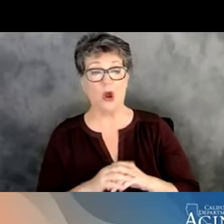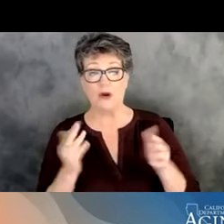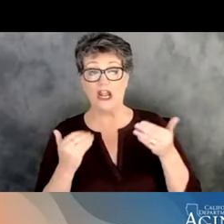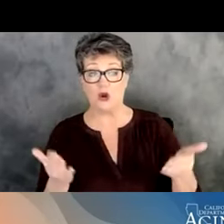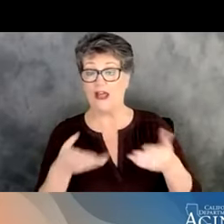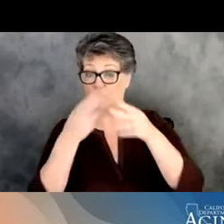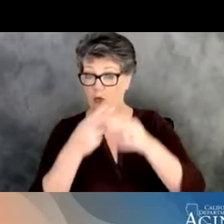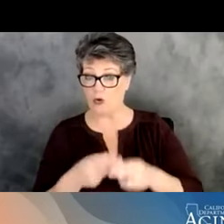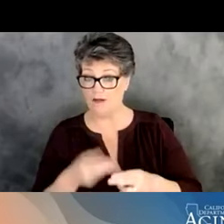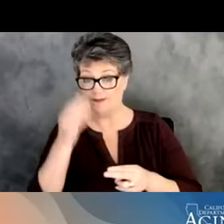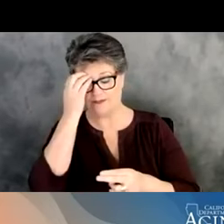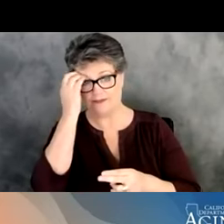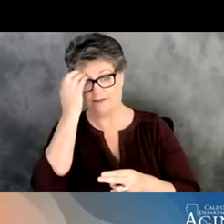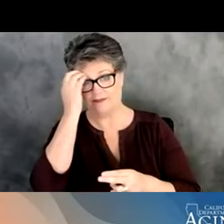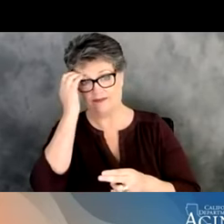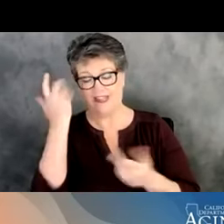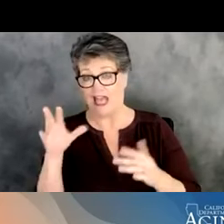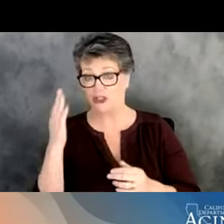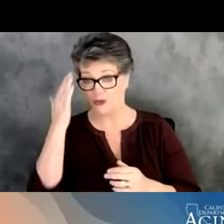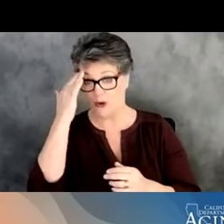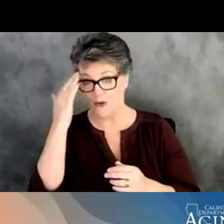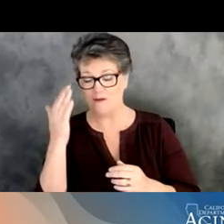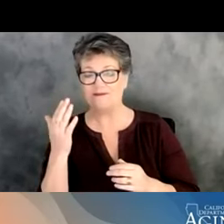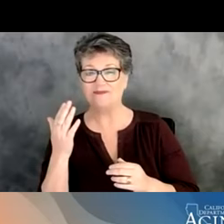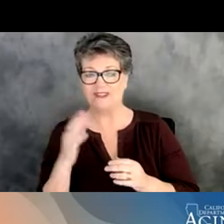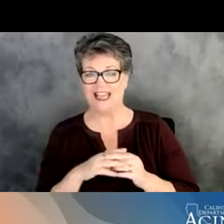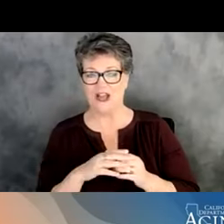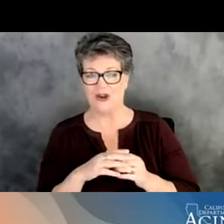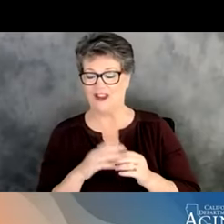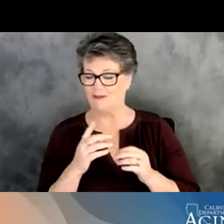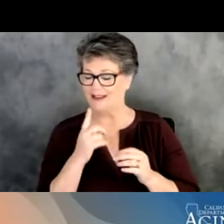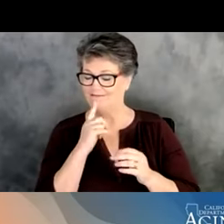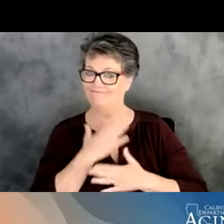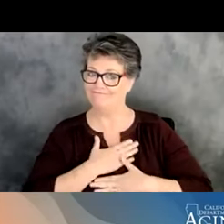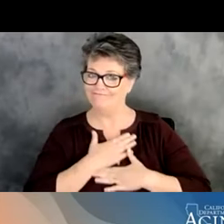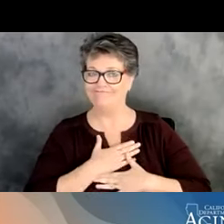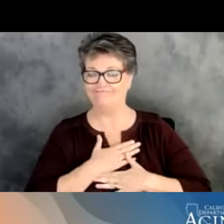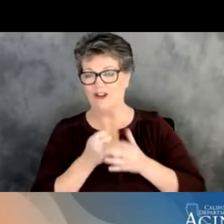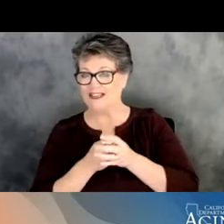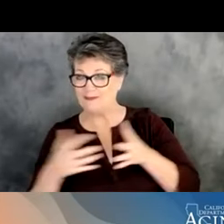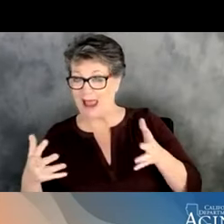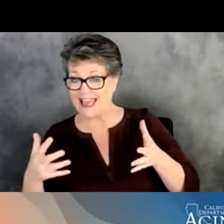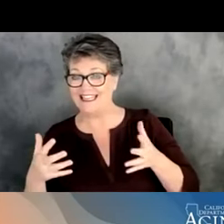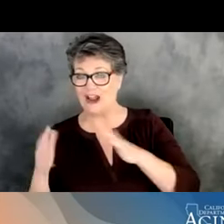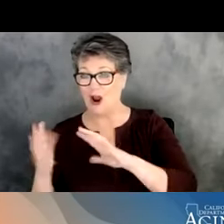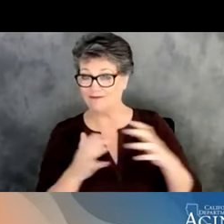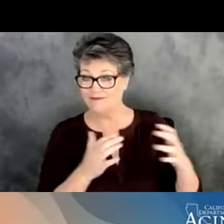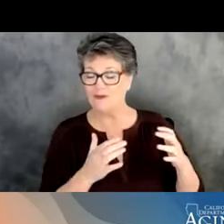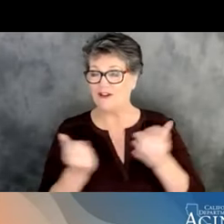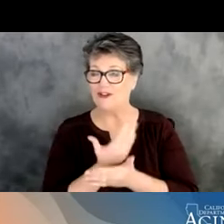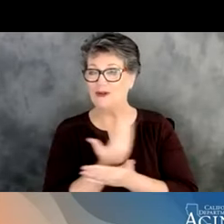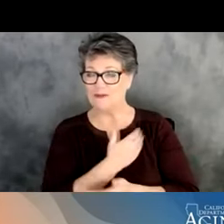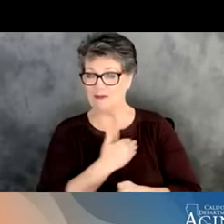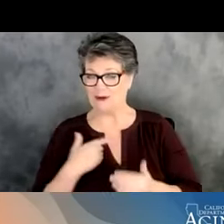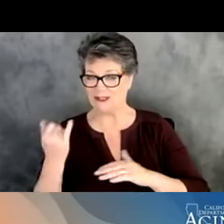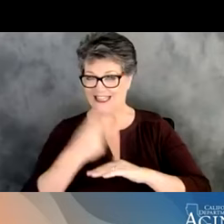roll call. We, as you heard, have been greeted, or we now have expanded the table, and we have a few new members here